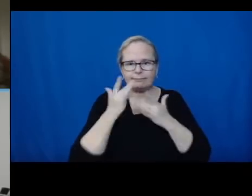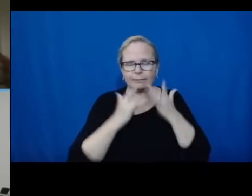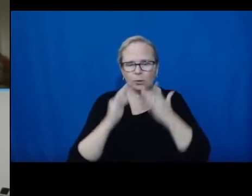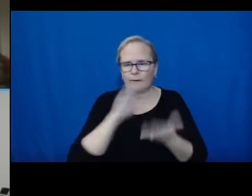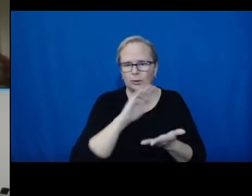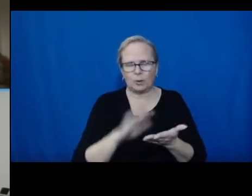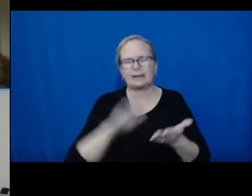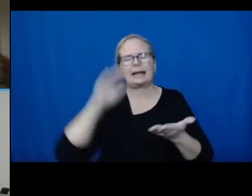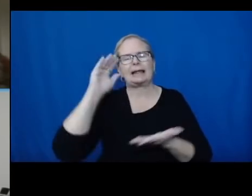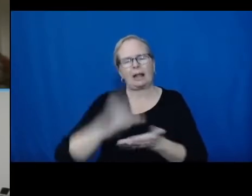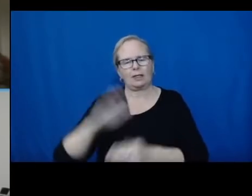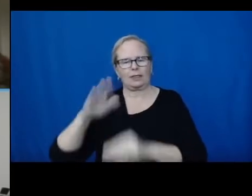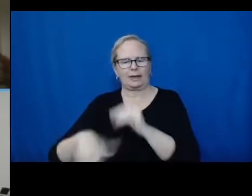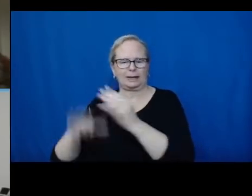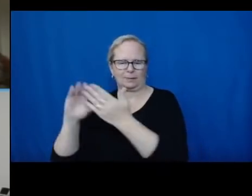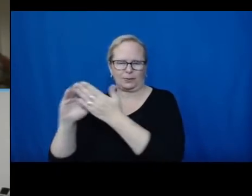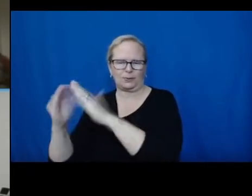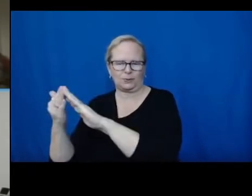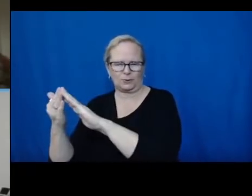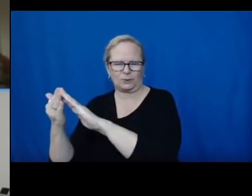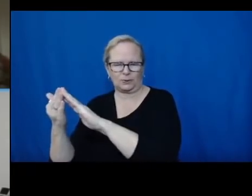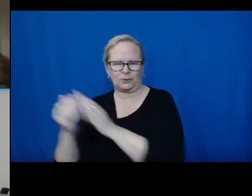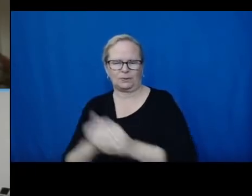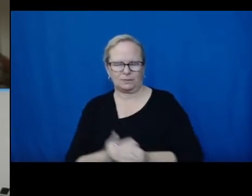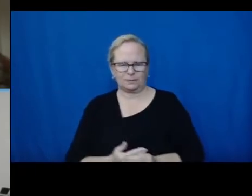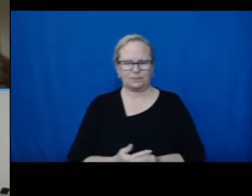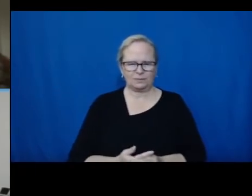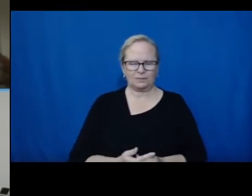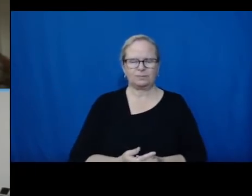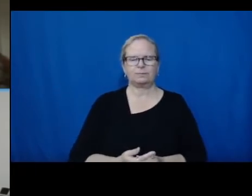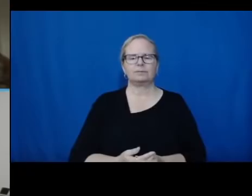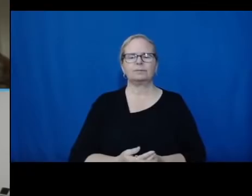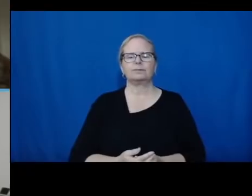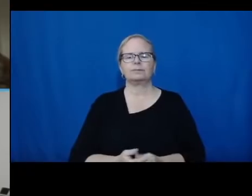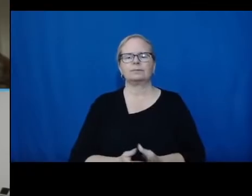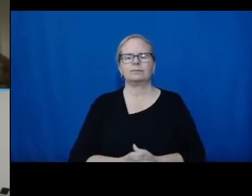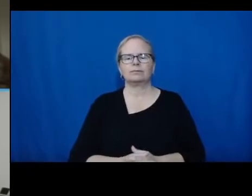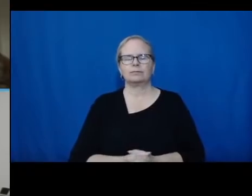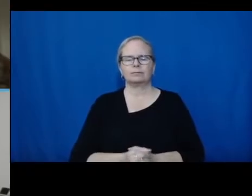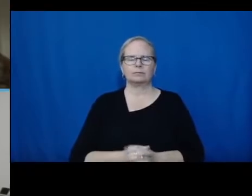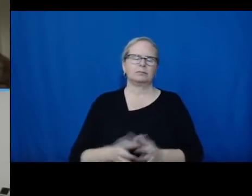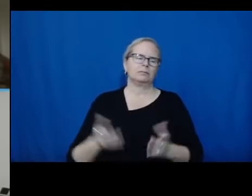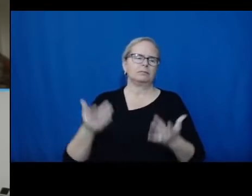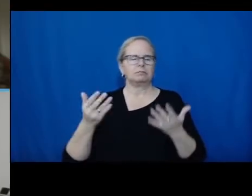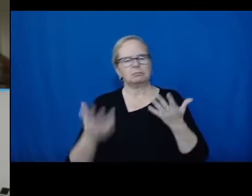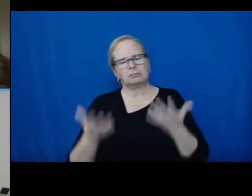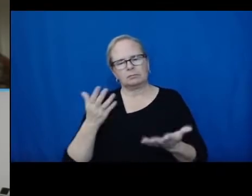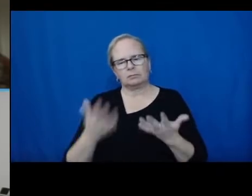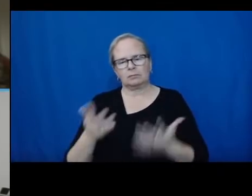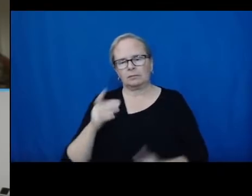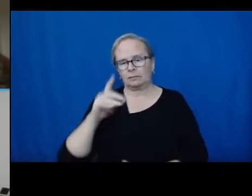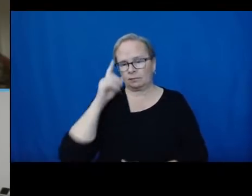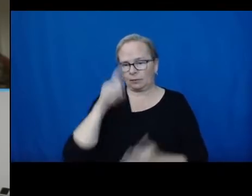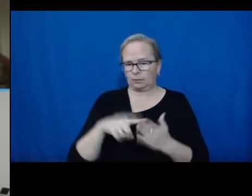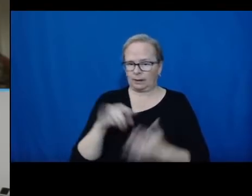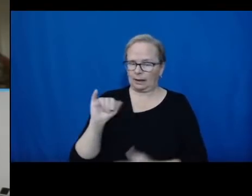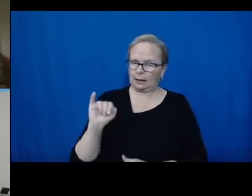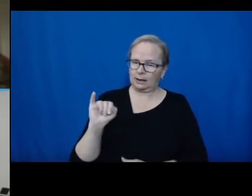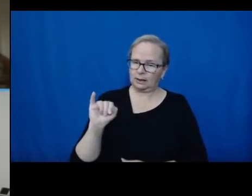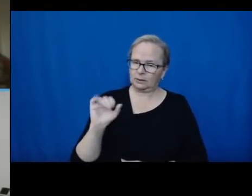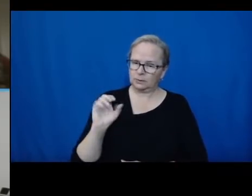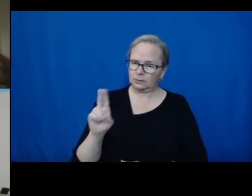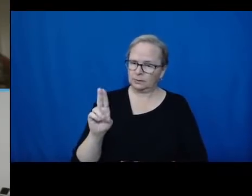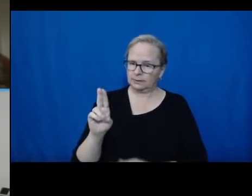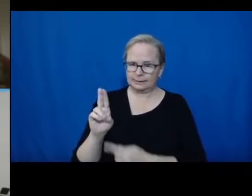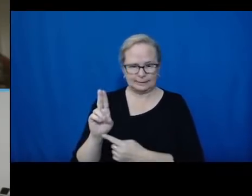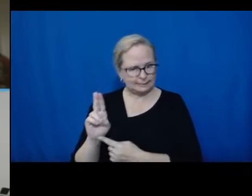Dr. Vandermeer talked about. So while there might not be certainly ICUs and there's not ventilation